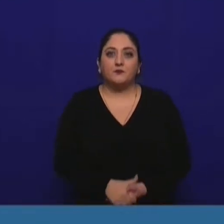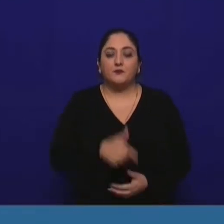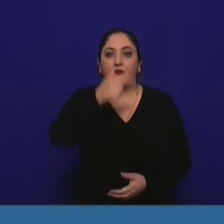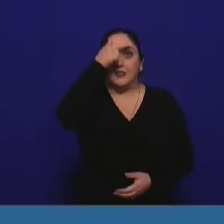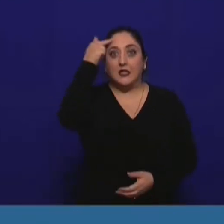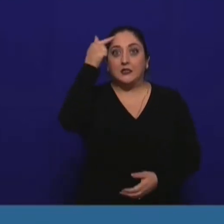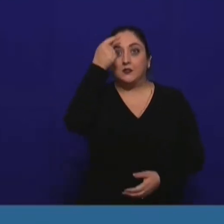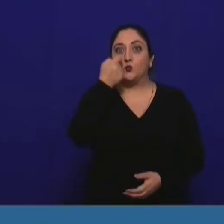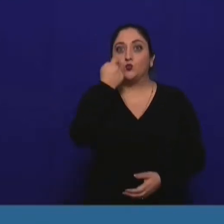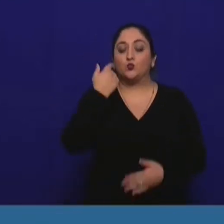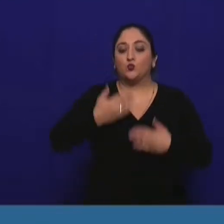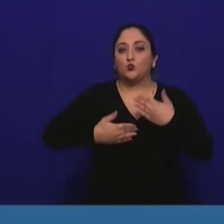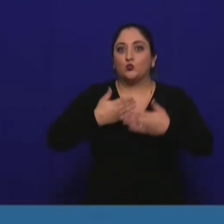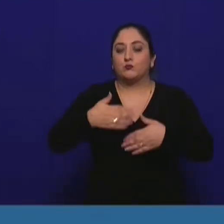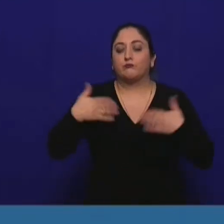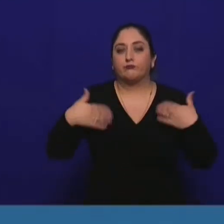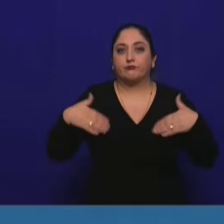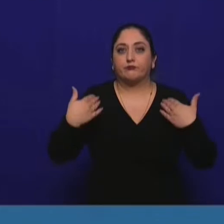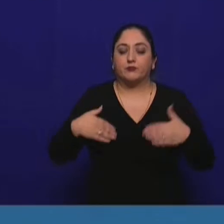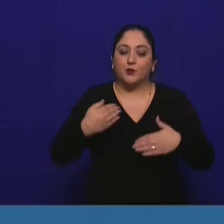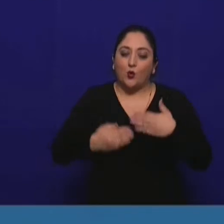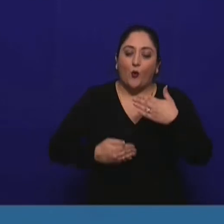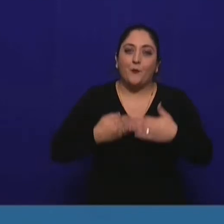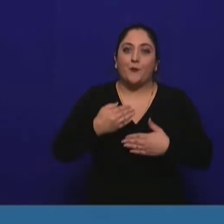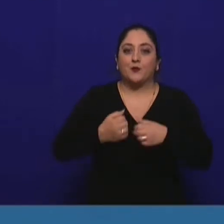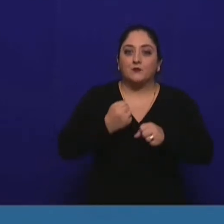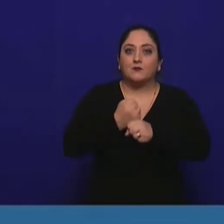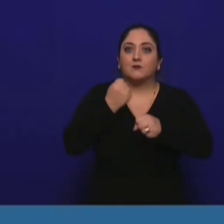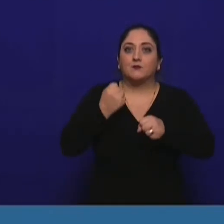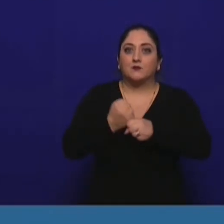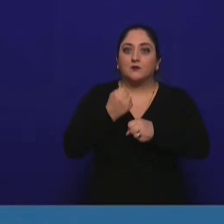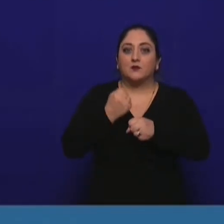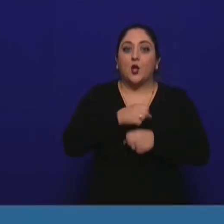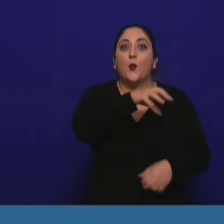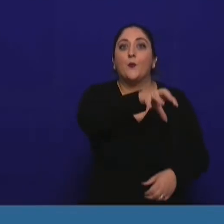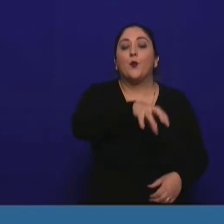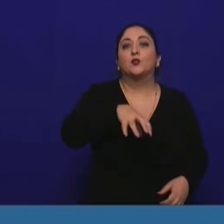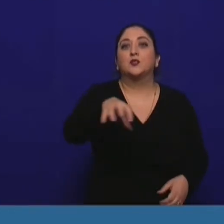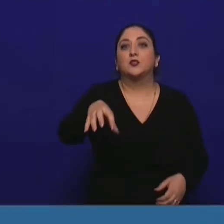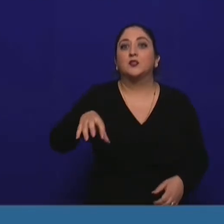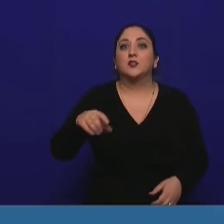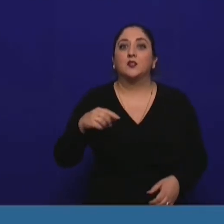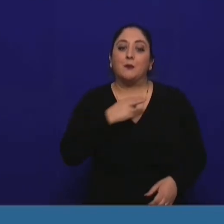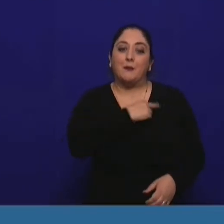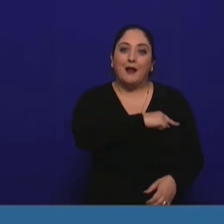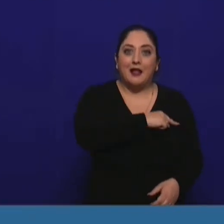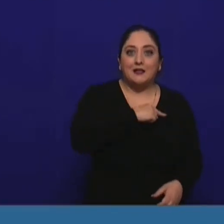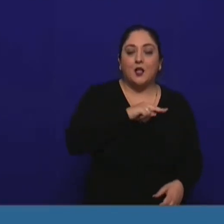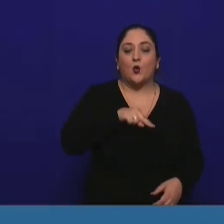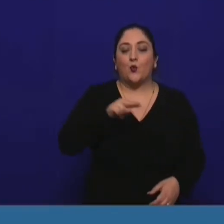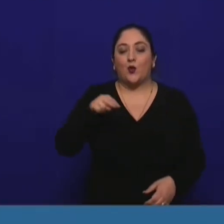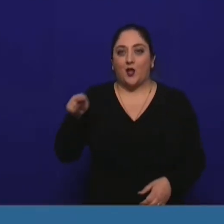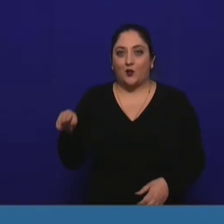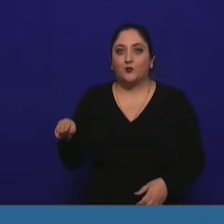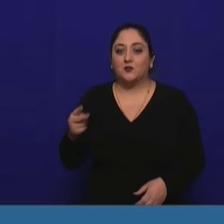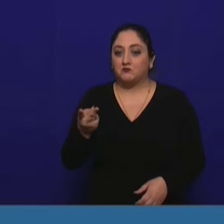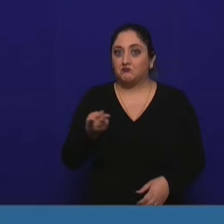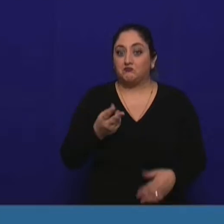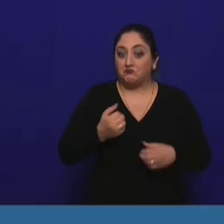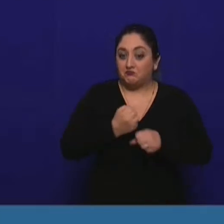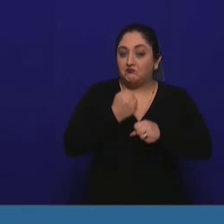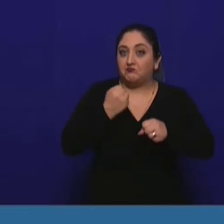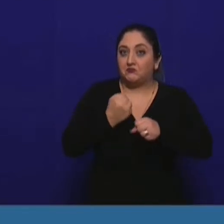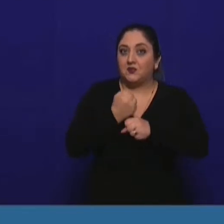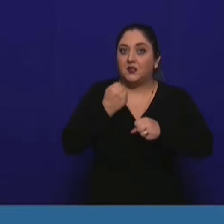Testjar baqa' għaddej, bħalma qegħdin taraw it-testjar għadu għaddej fil-ħabs kemm li għandna hawn Malta kif ukoll fil-ħabs li għandna ġa Għawdex,